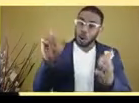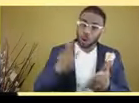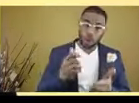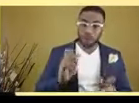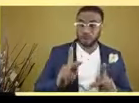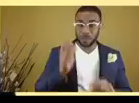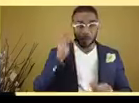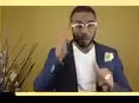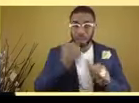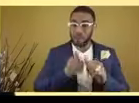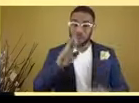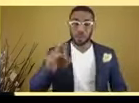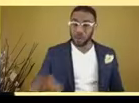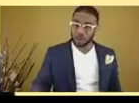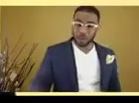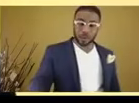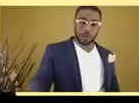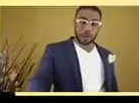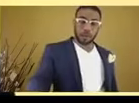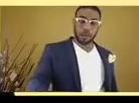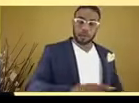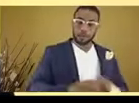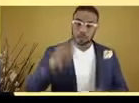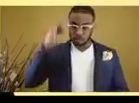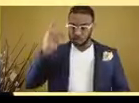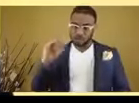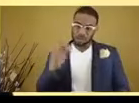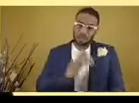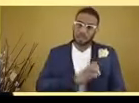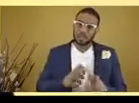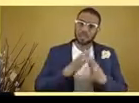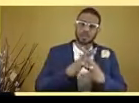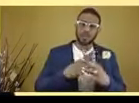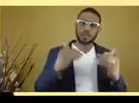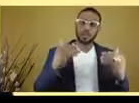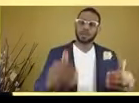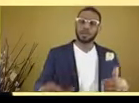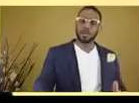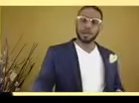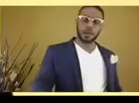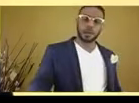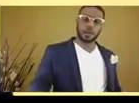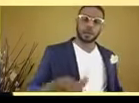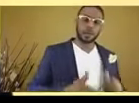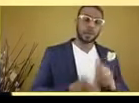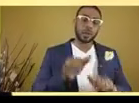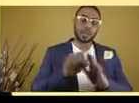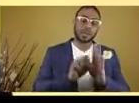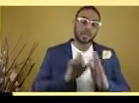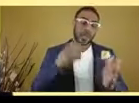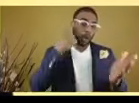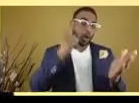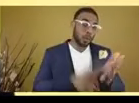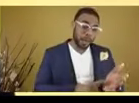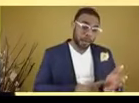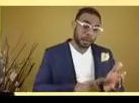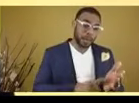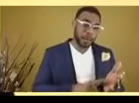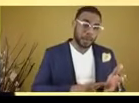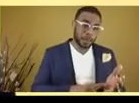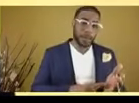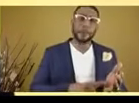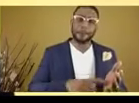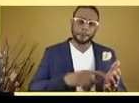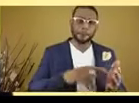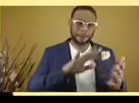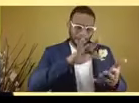race. We also know that power building movements in those states that recognize the primacy and centrality